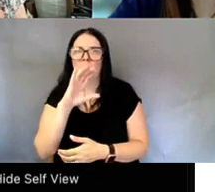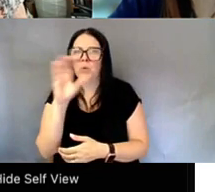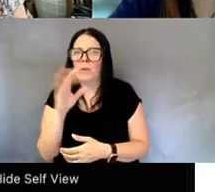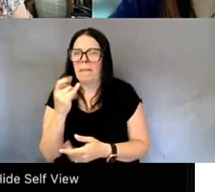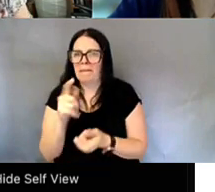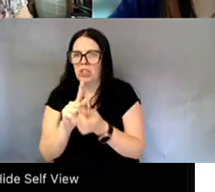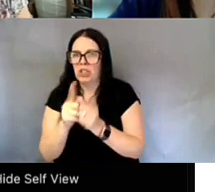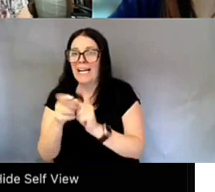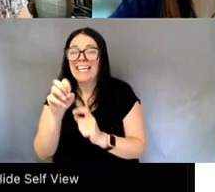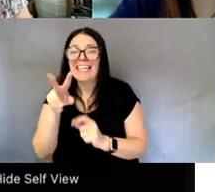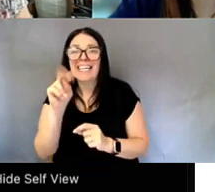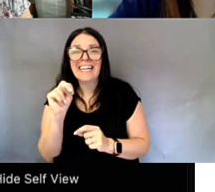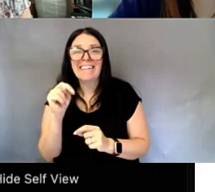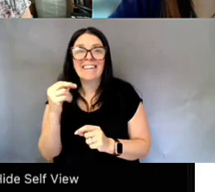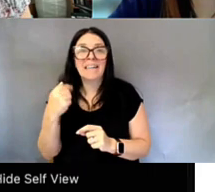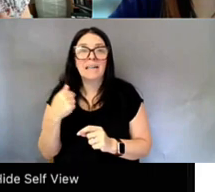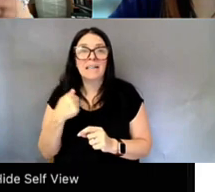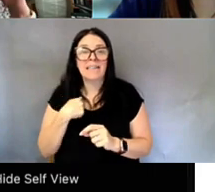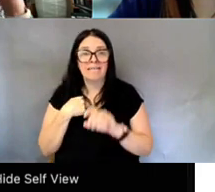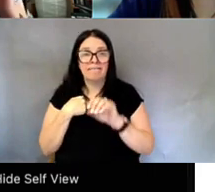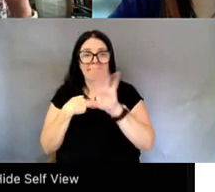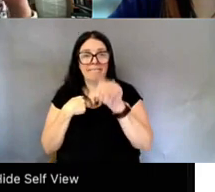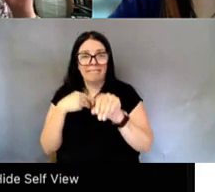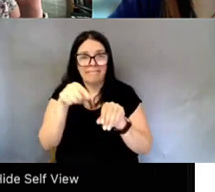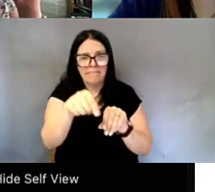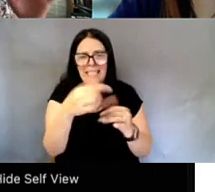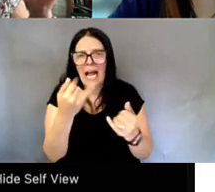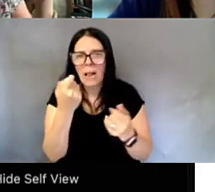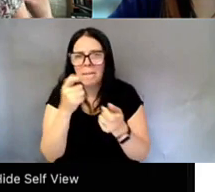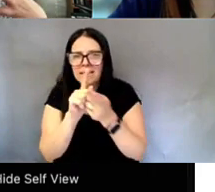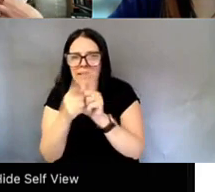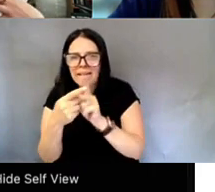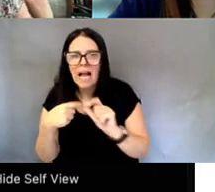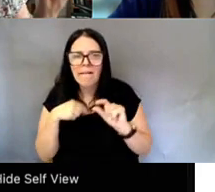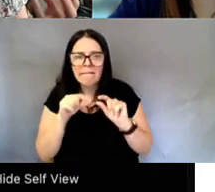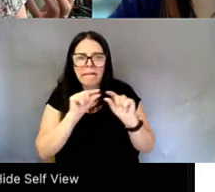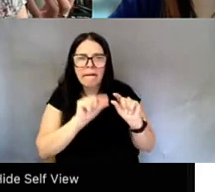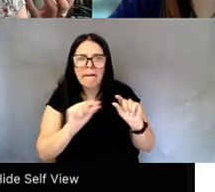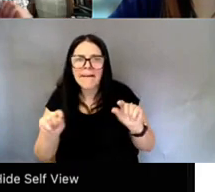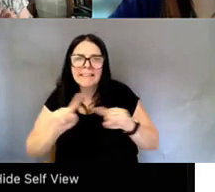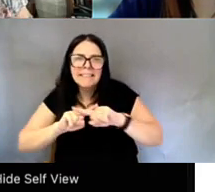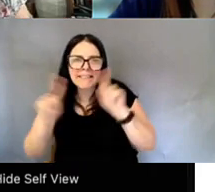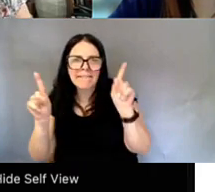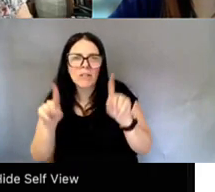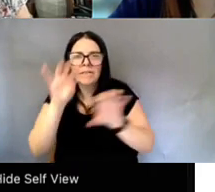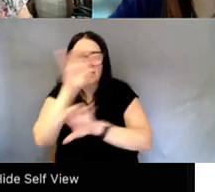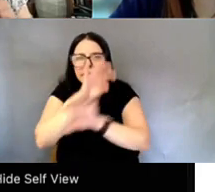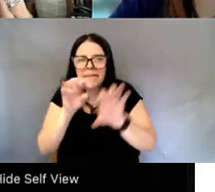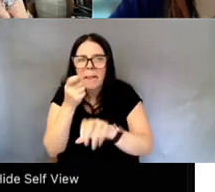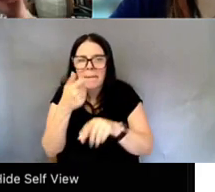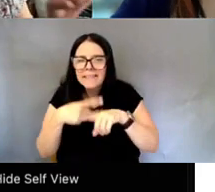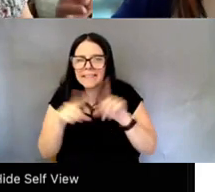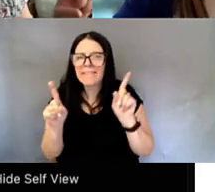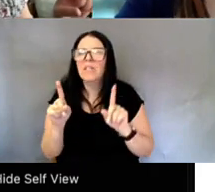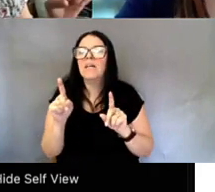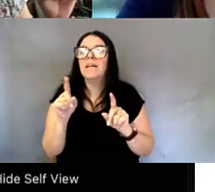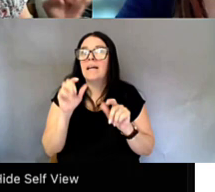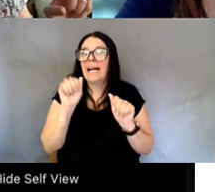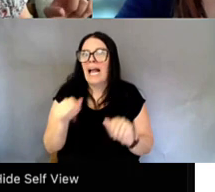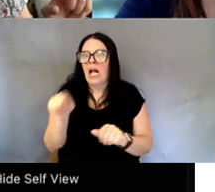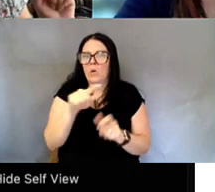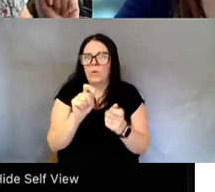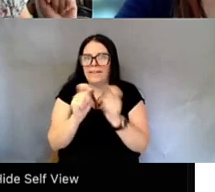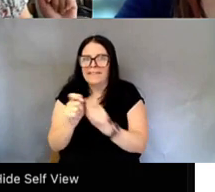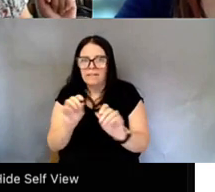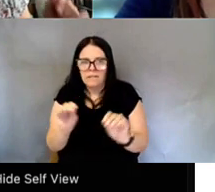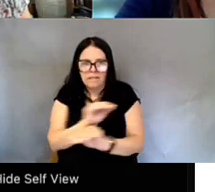even than the screen captures I have. It has tiny different icons, different options and layouts as well. And you can even customize your